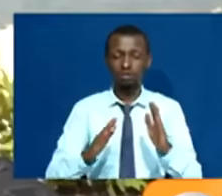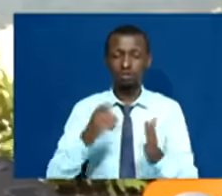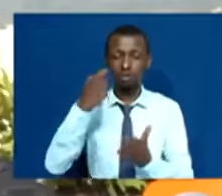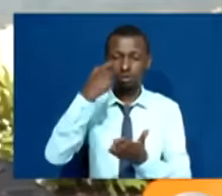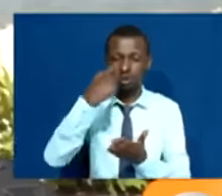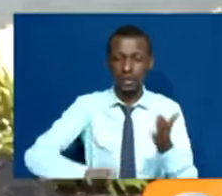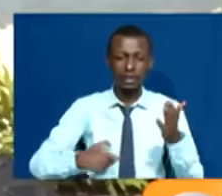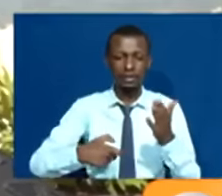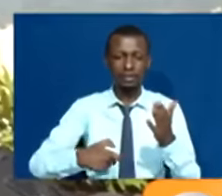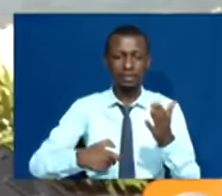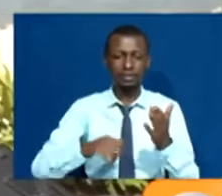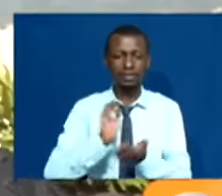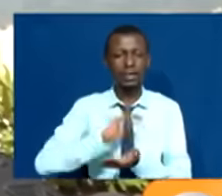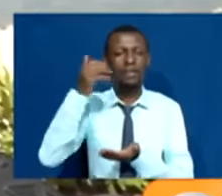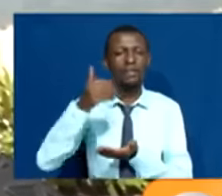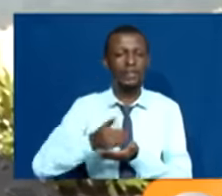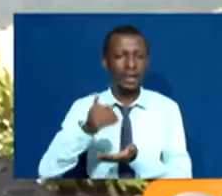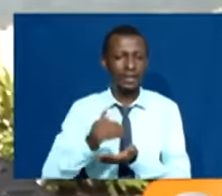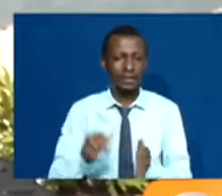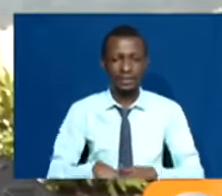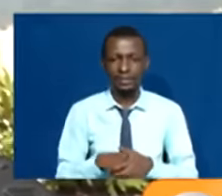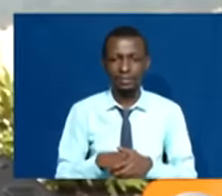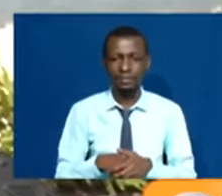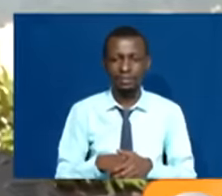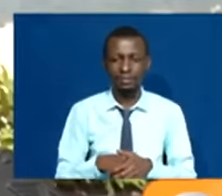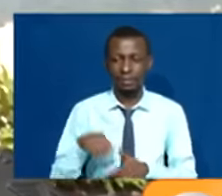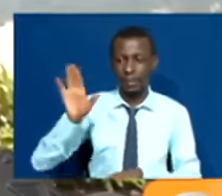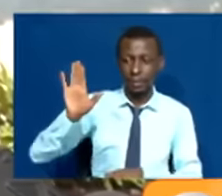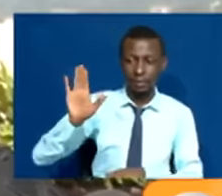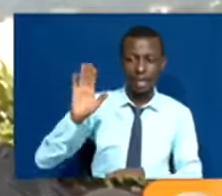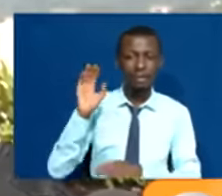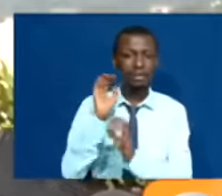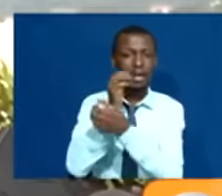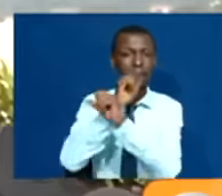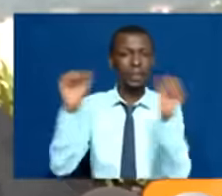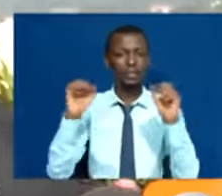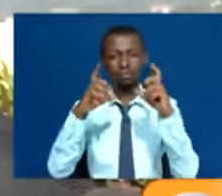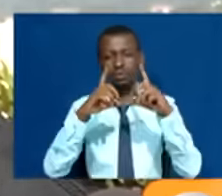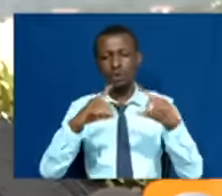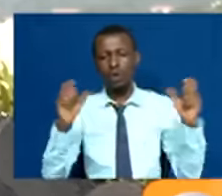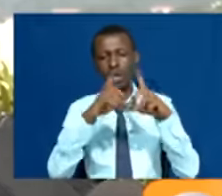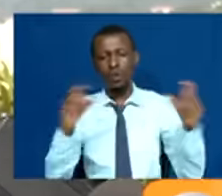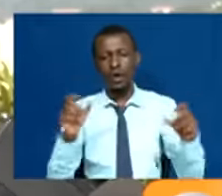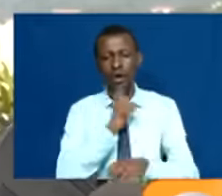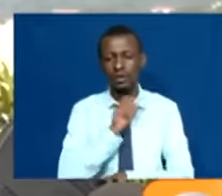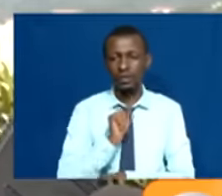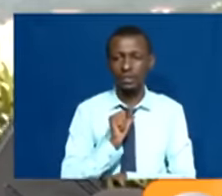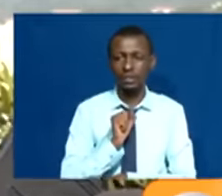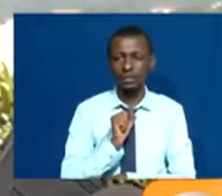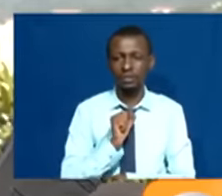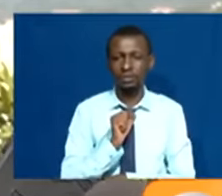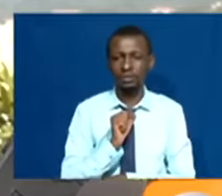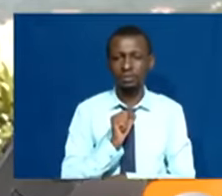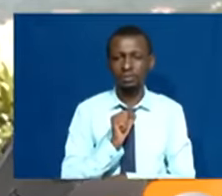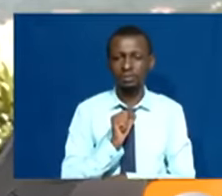housing levy tax, whatever it is. So he made remarks whereby he directly